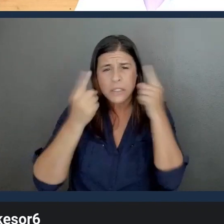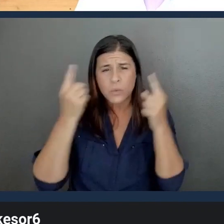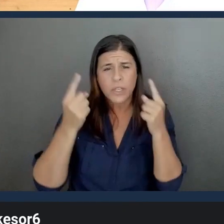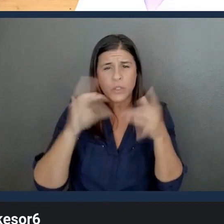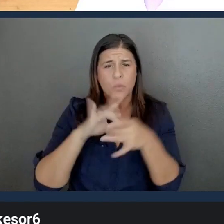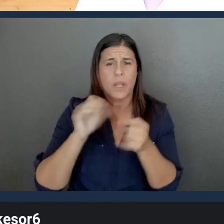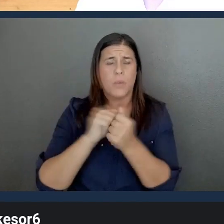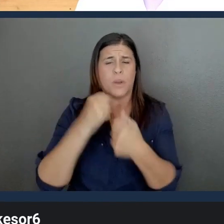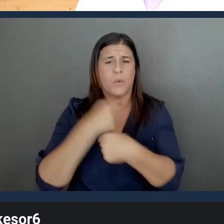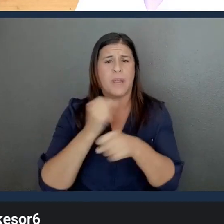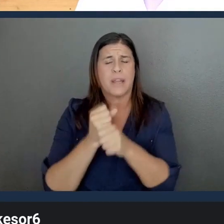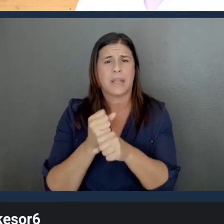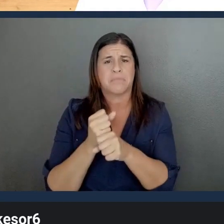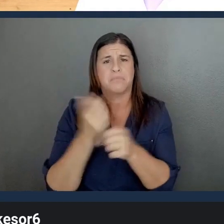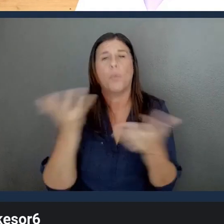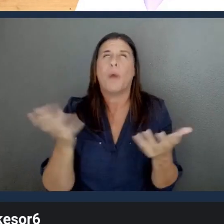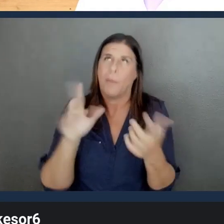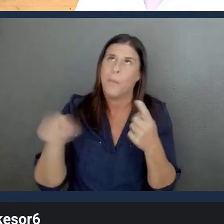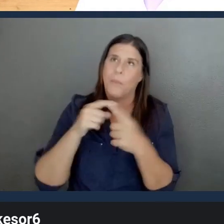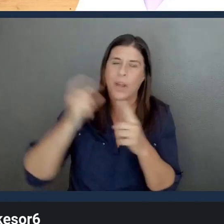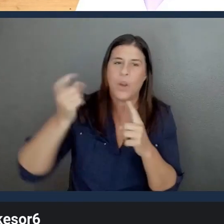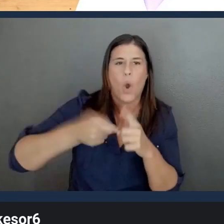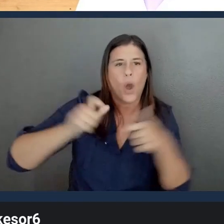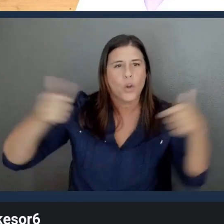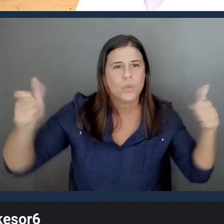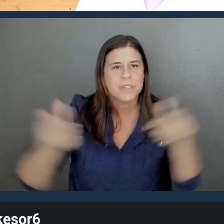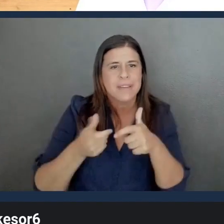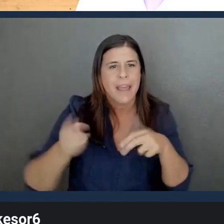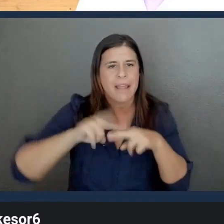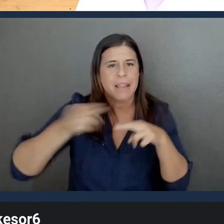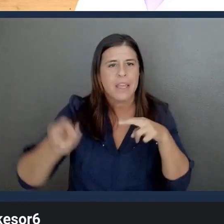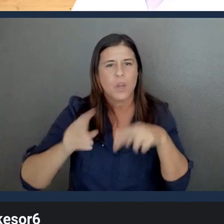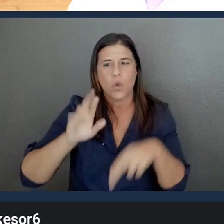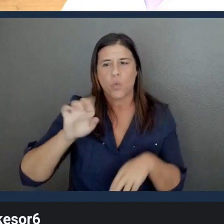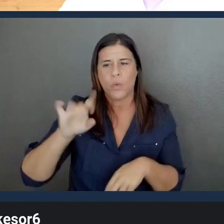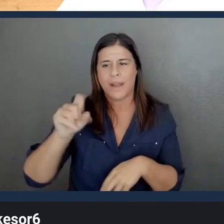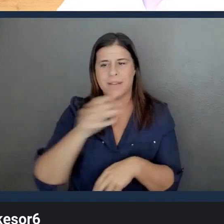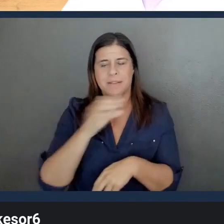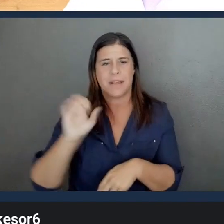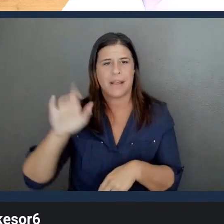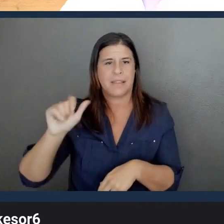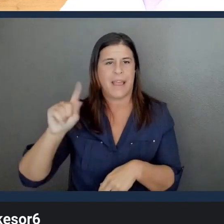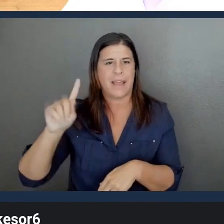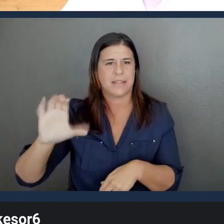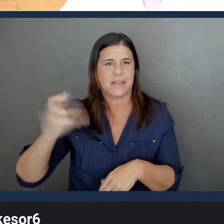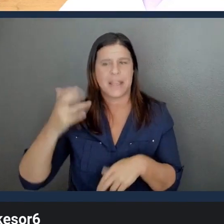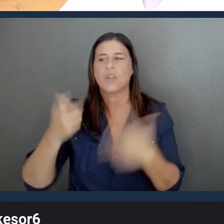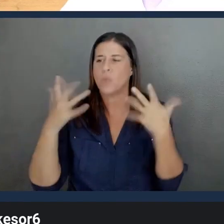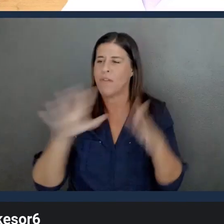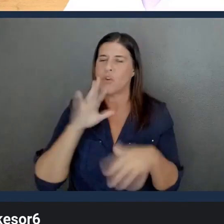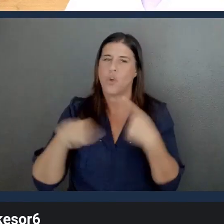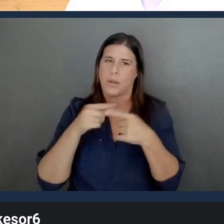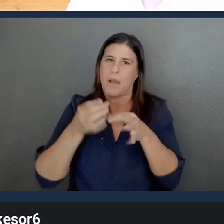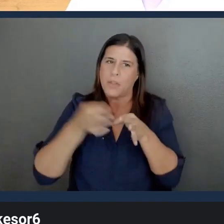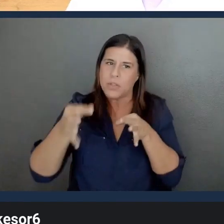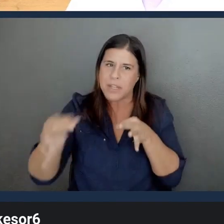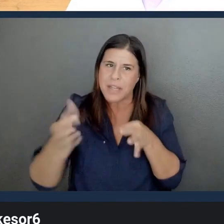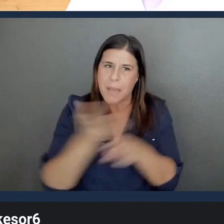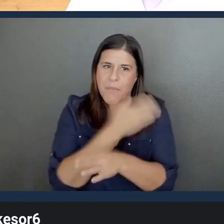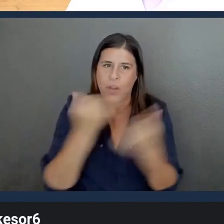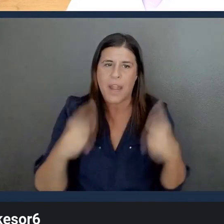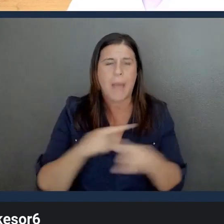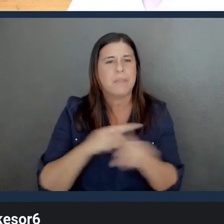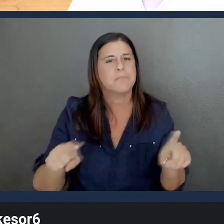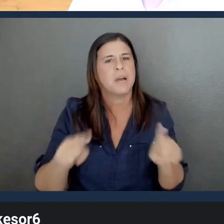creating when autoscaling Redis and ElastiCache? We talked about there is a delay before this happens, but is there like a way